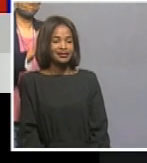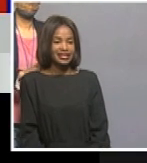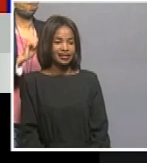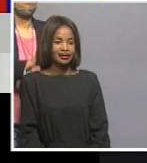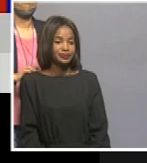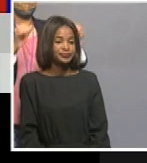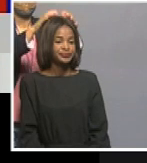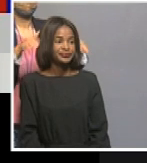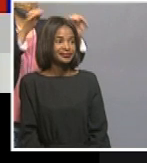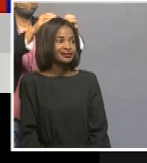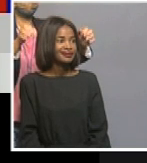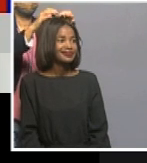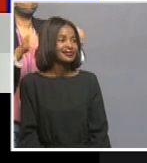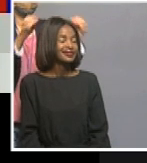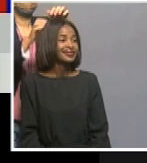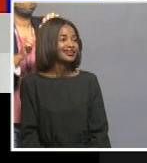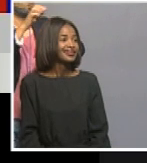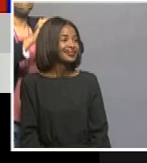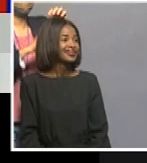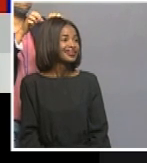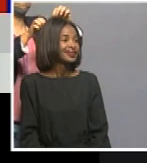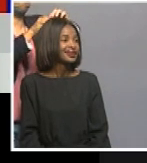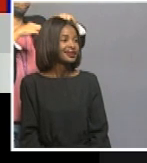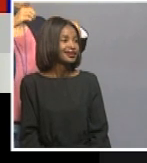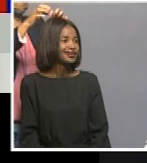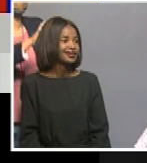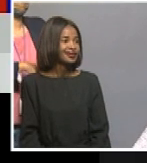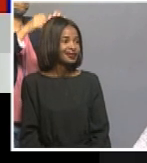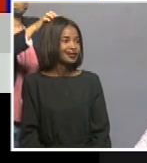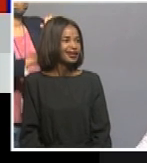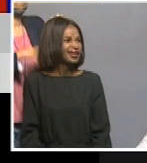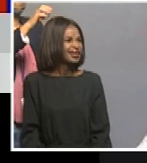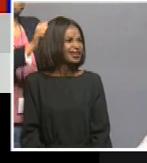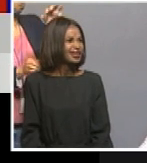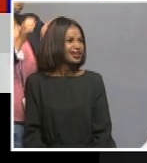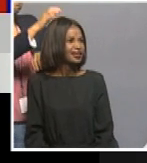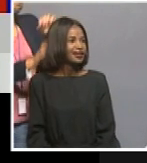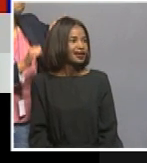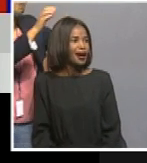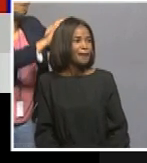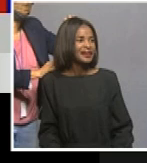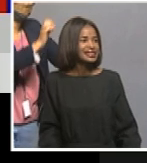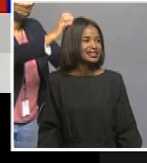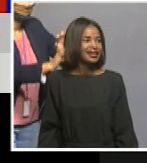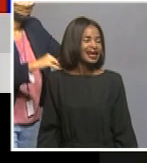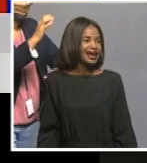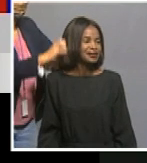The women at the office used to hate me, but now they love me. Oh, I'm too observant.